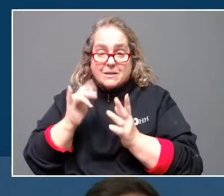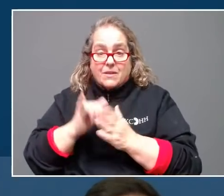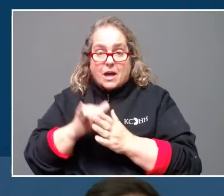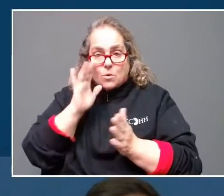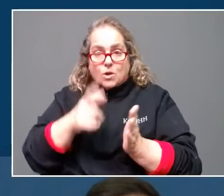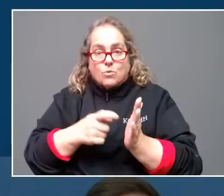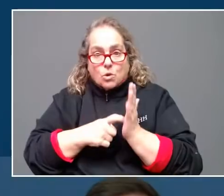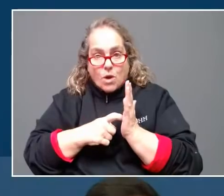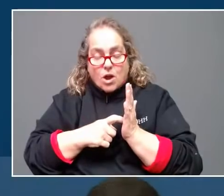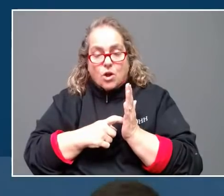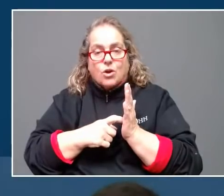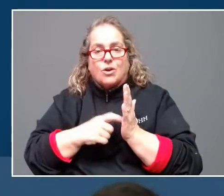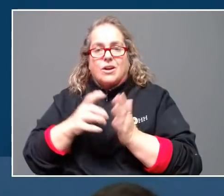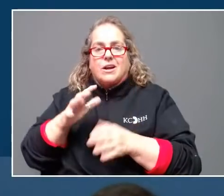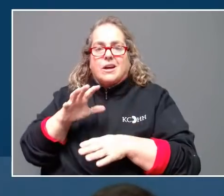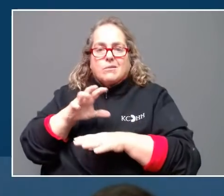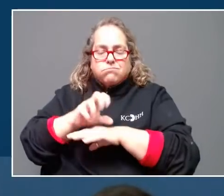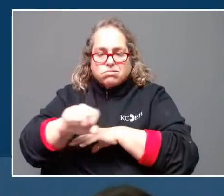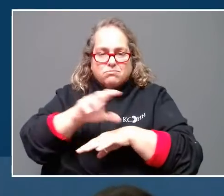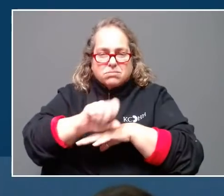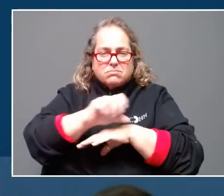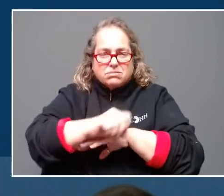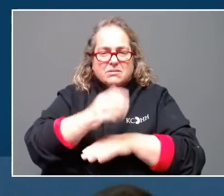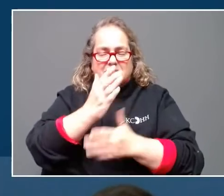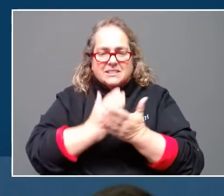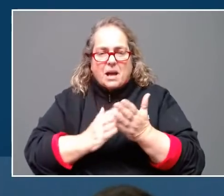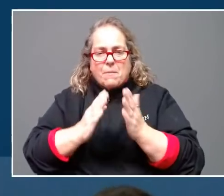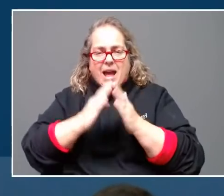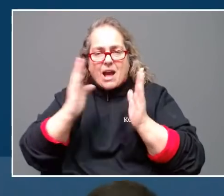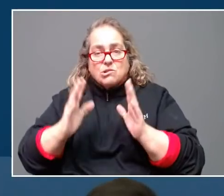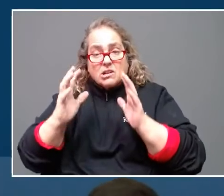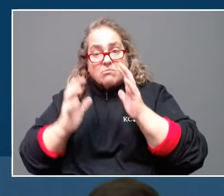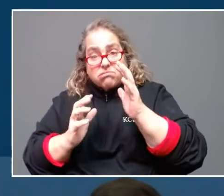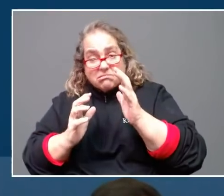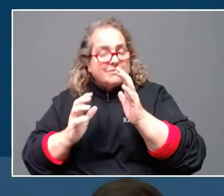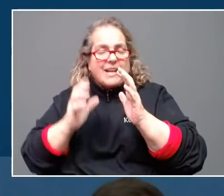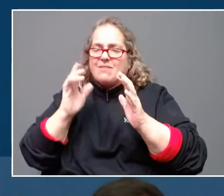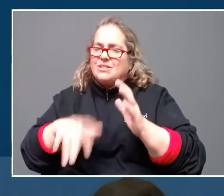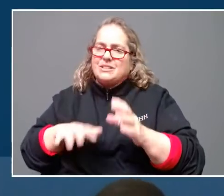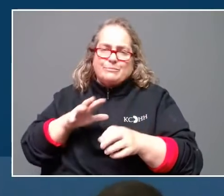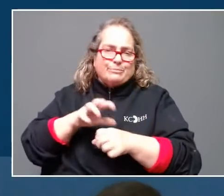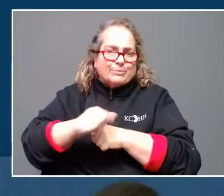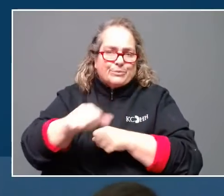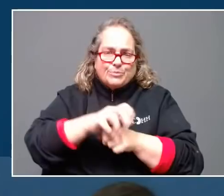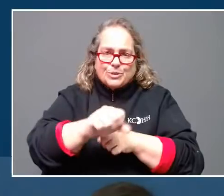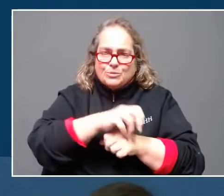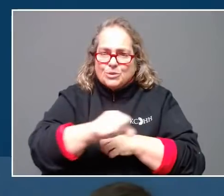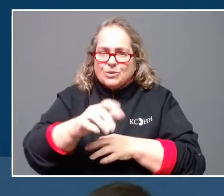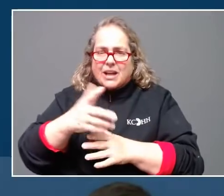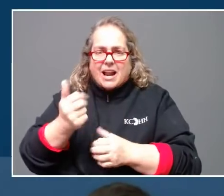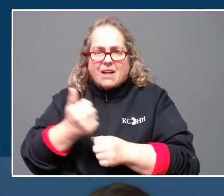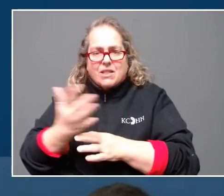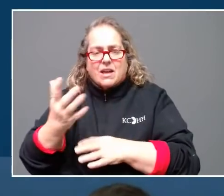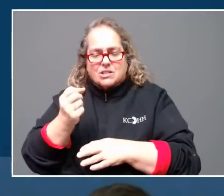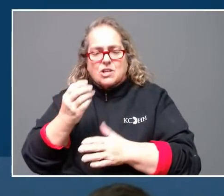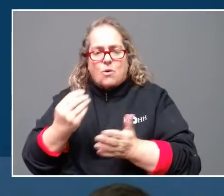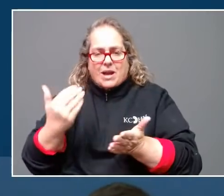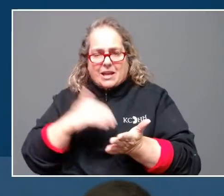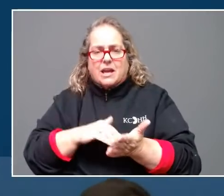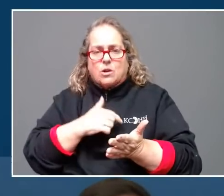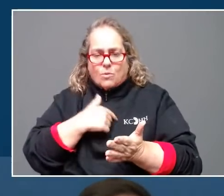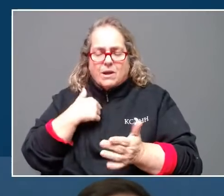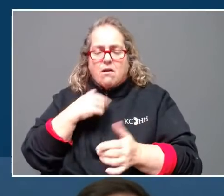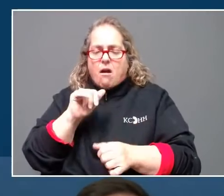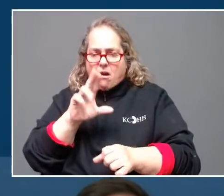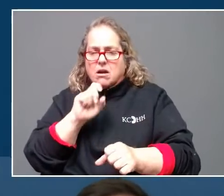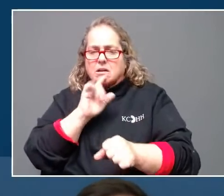demolition on a significant scale. So again, we are dug in and committed. When we